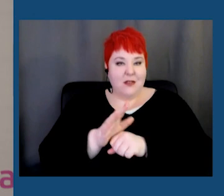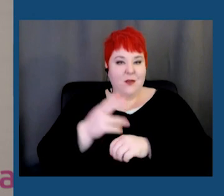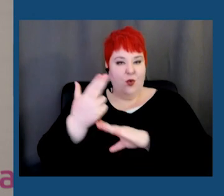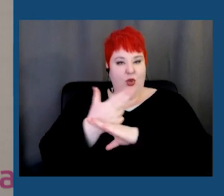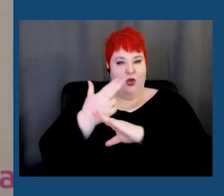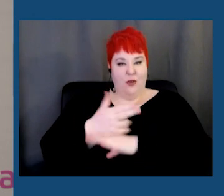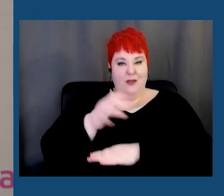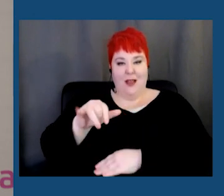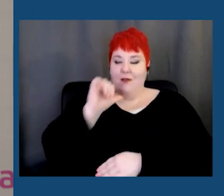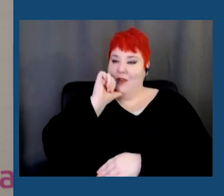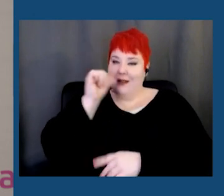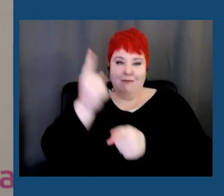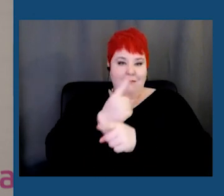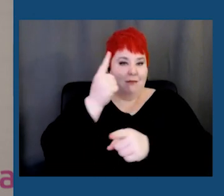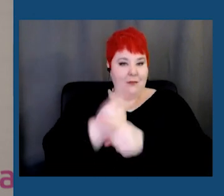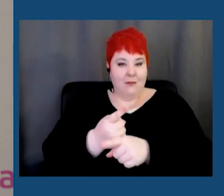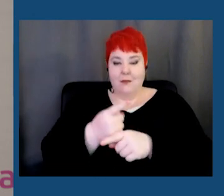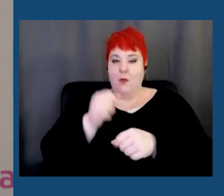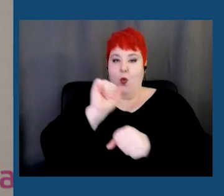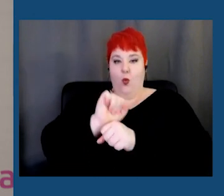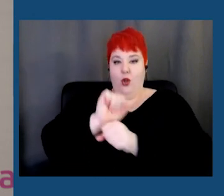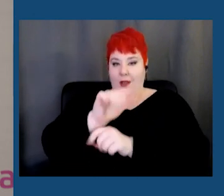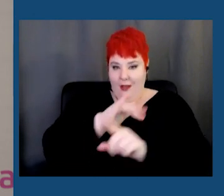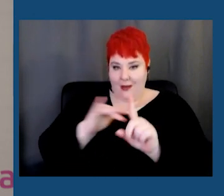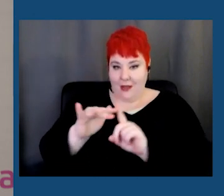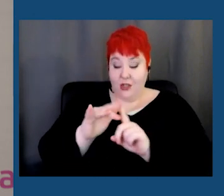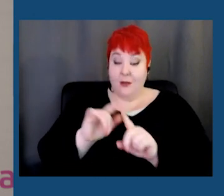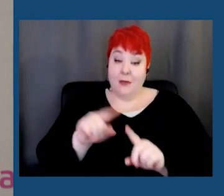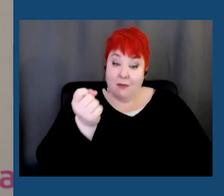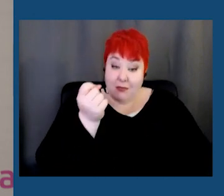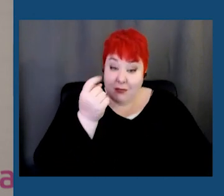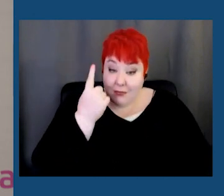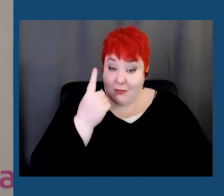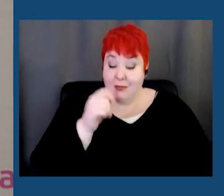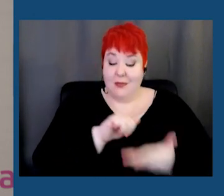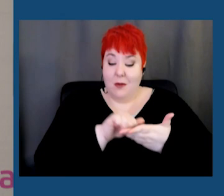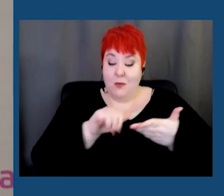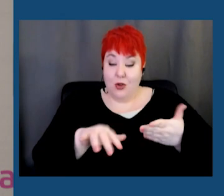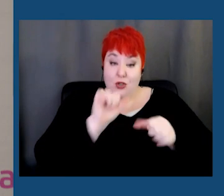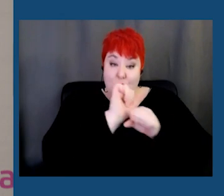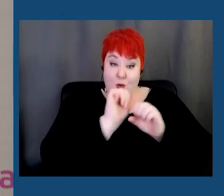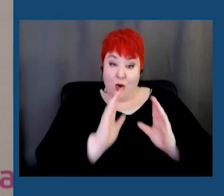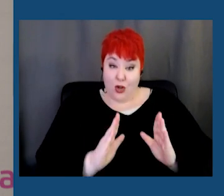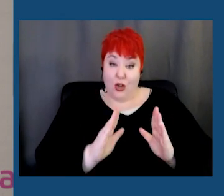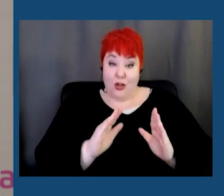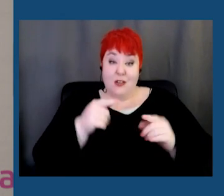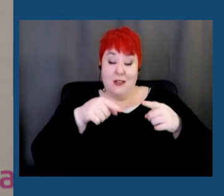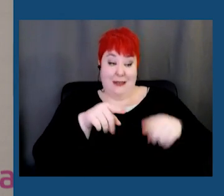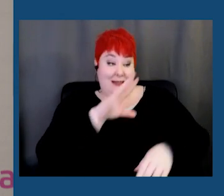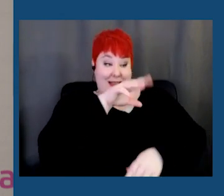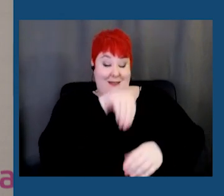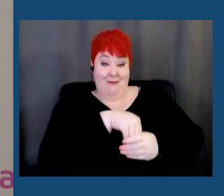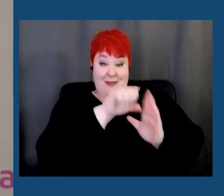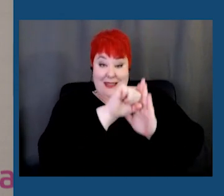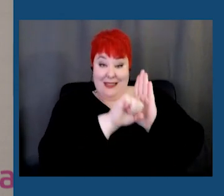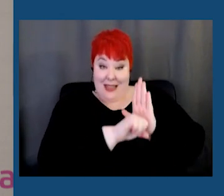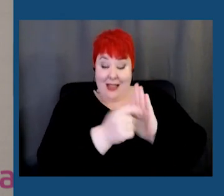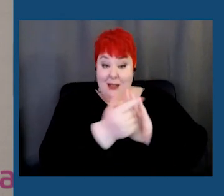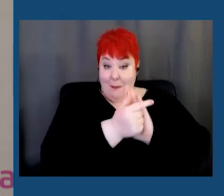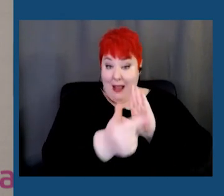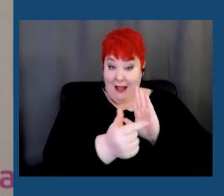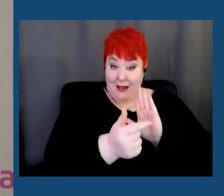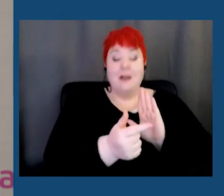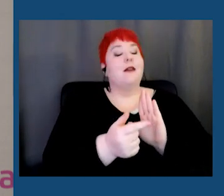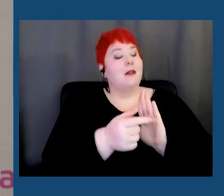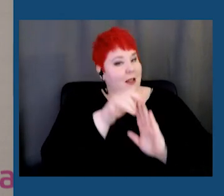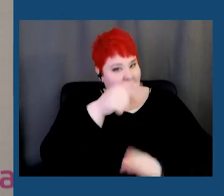working conditions. But abortion workers in banned states are heroes to me. Those of us in access states have